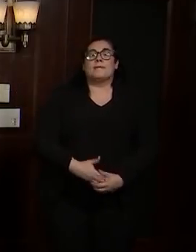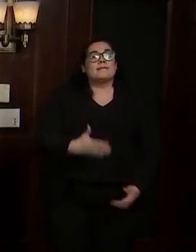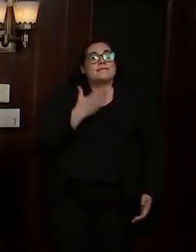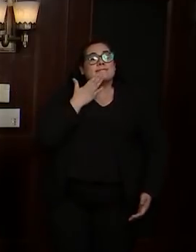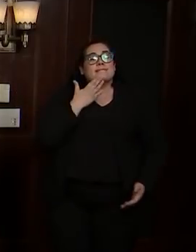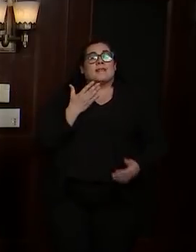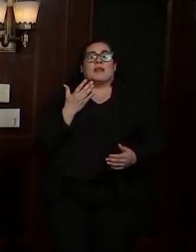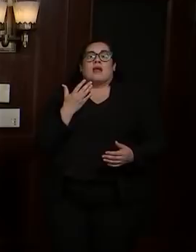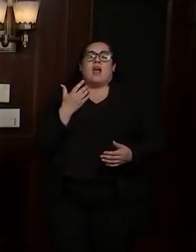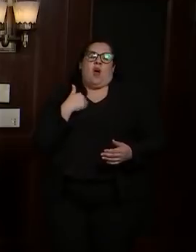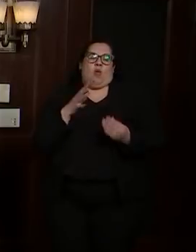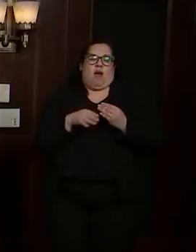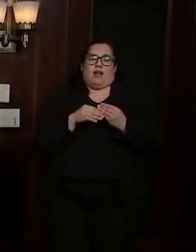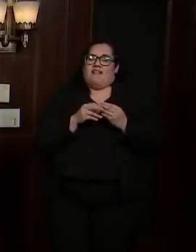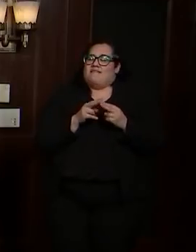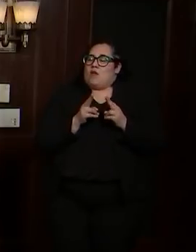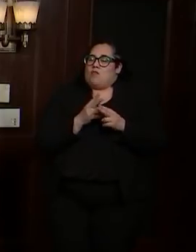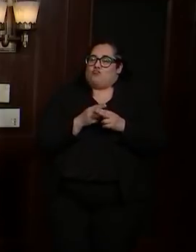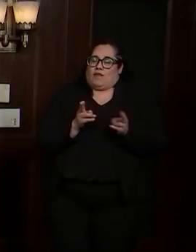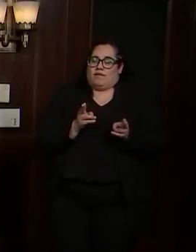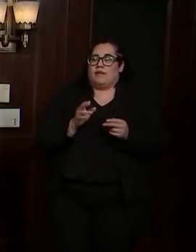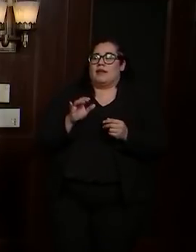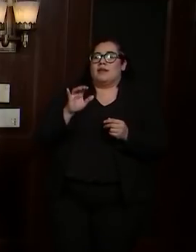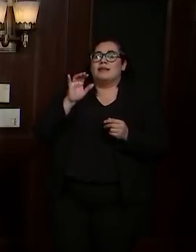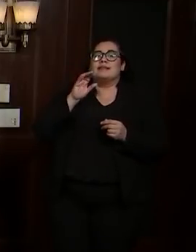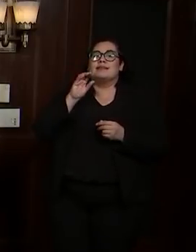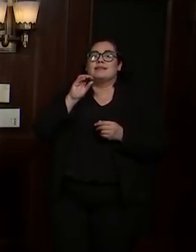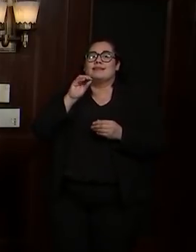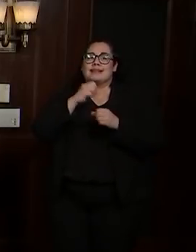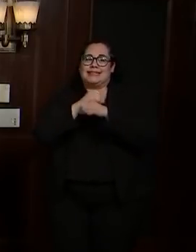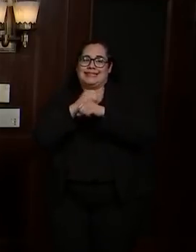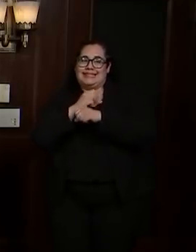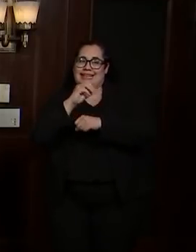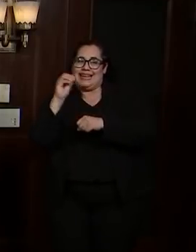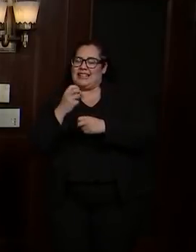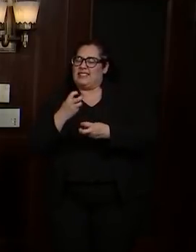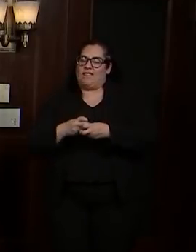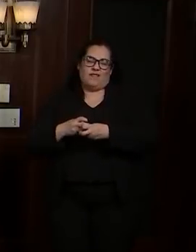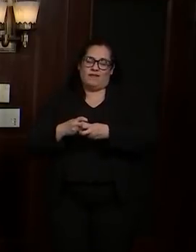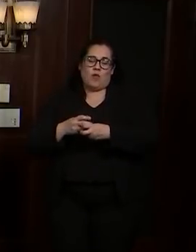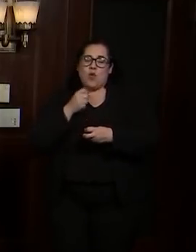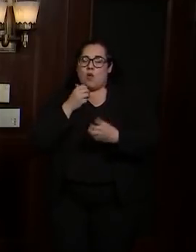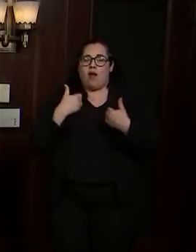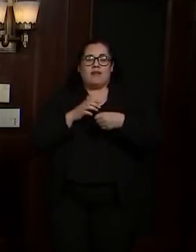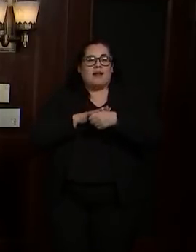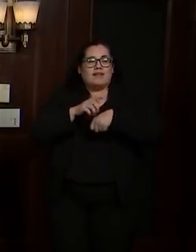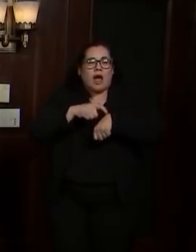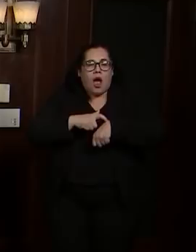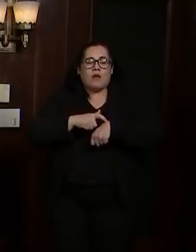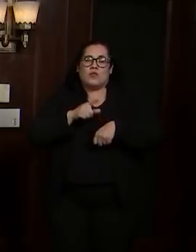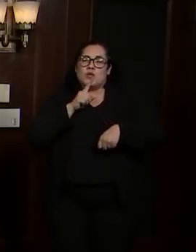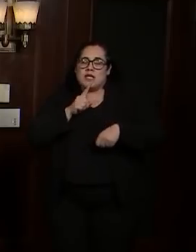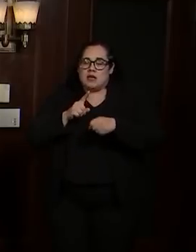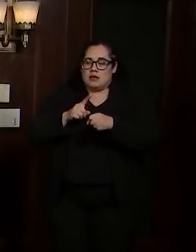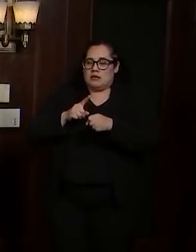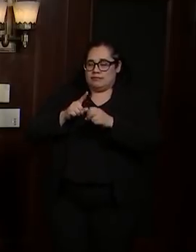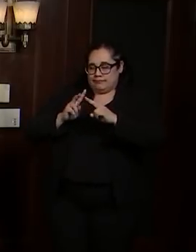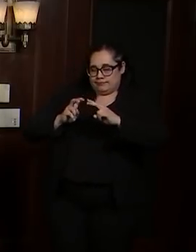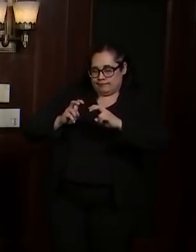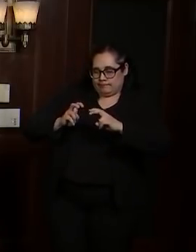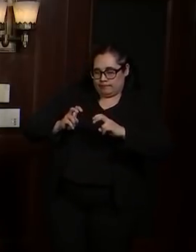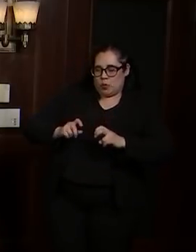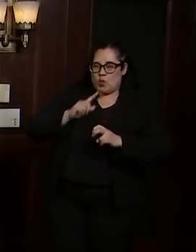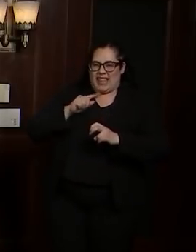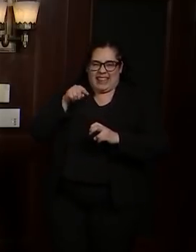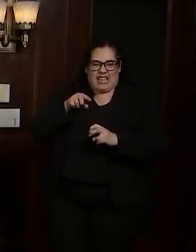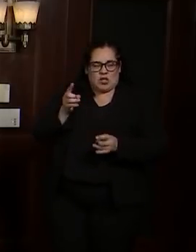Thank you. And just I'll add very, very briefly to that. Statistics are tough, and we don't have enough time to look, enough time